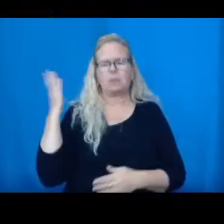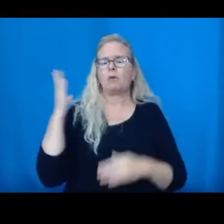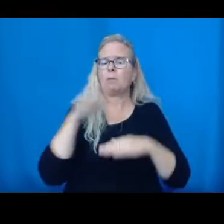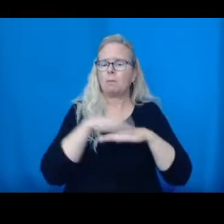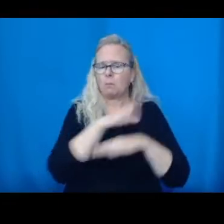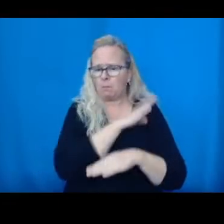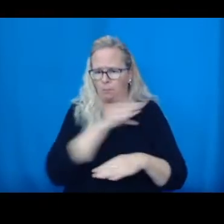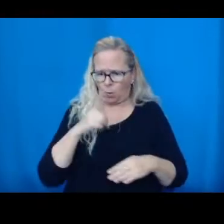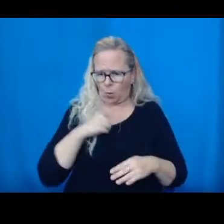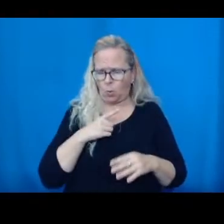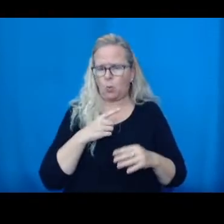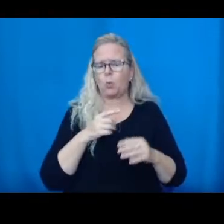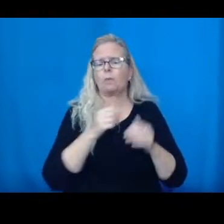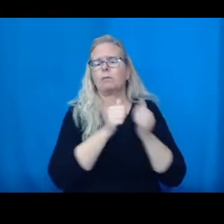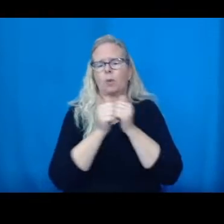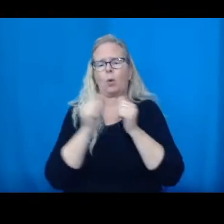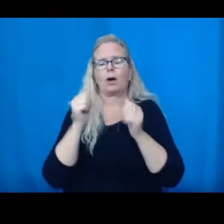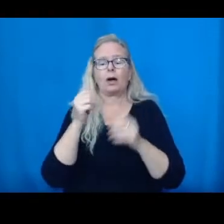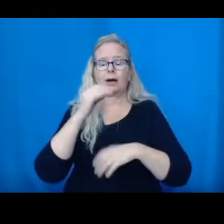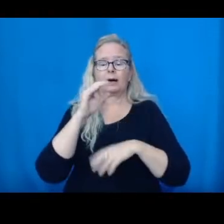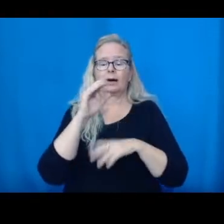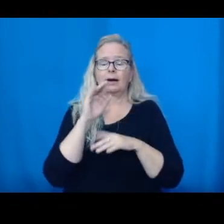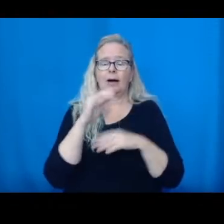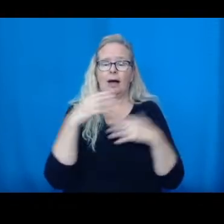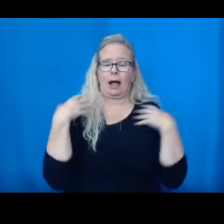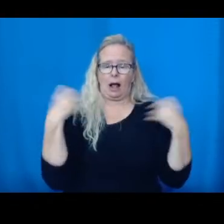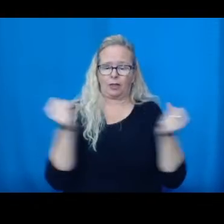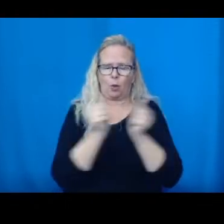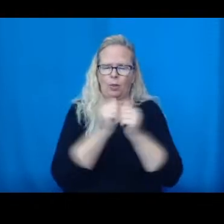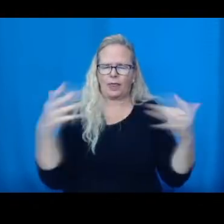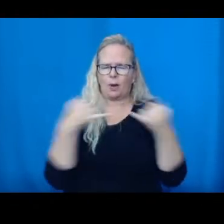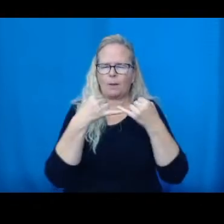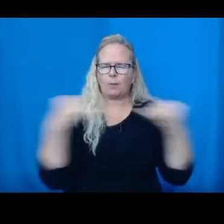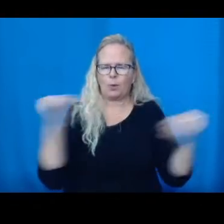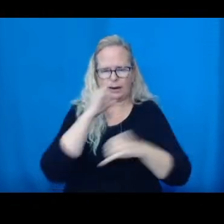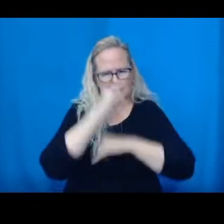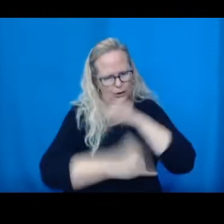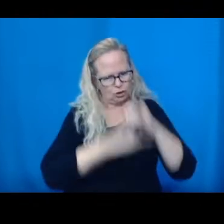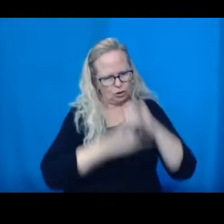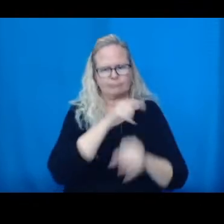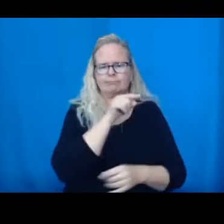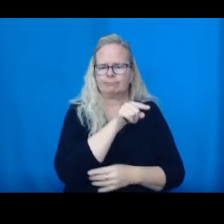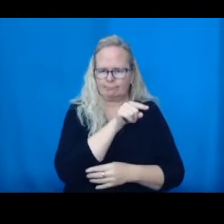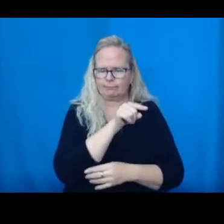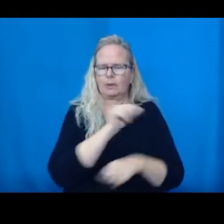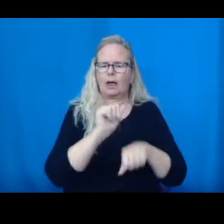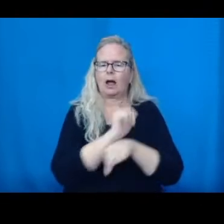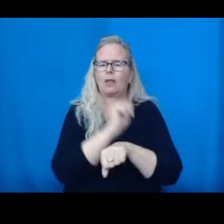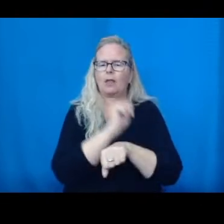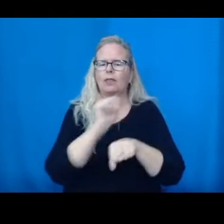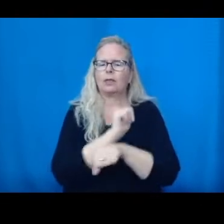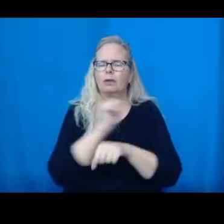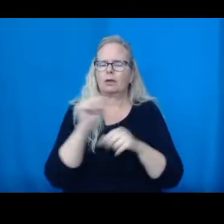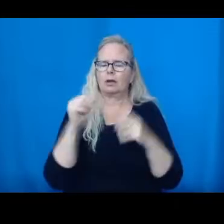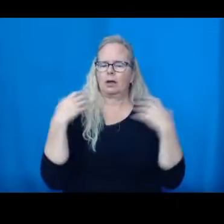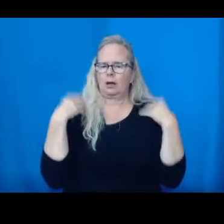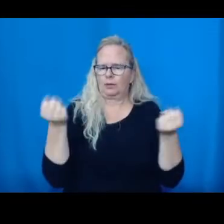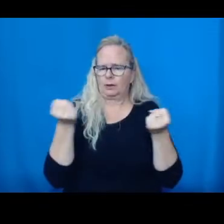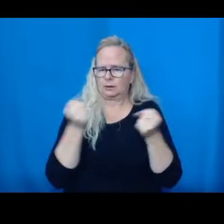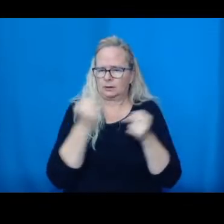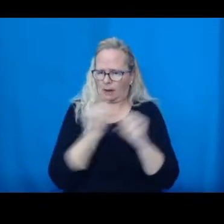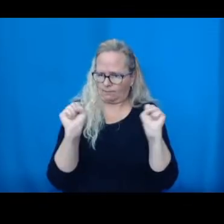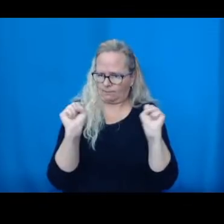the international level, linking advocacy and frontline activities. Dr. Jennifer McDonald, a physical medicine